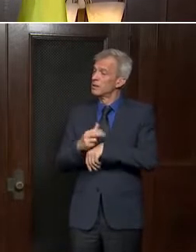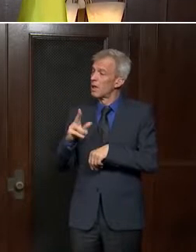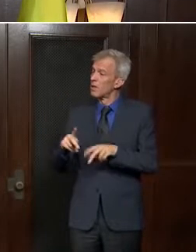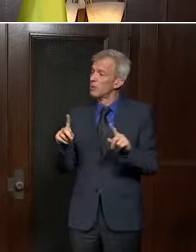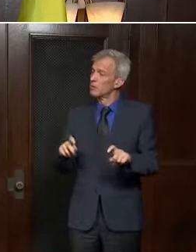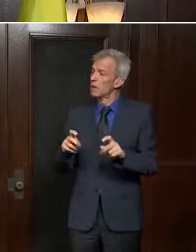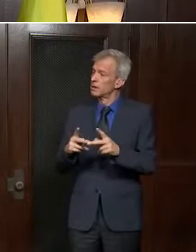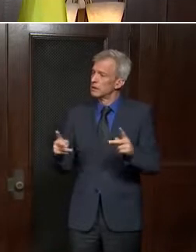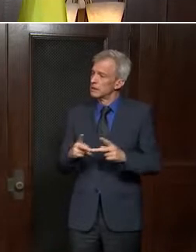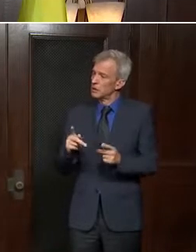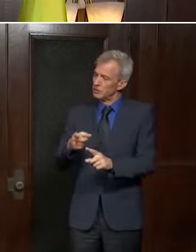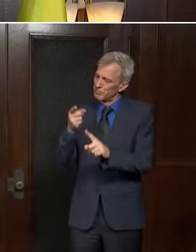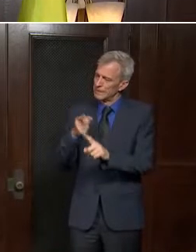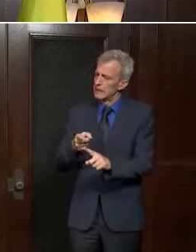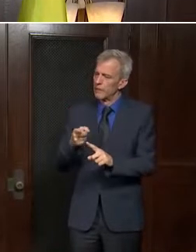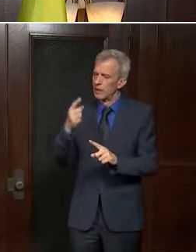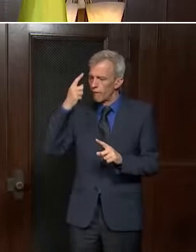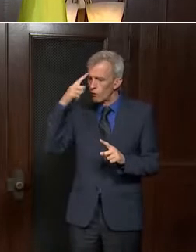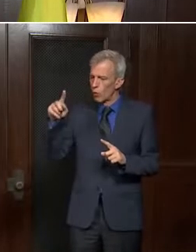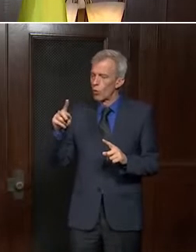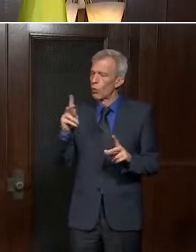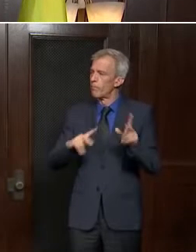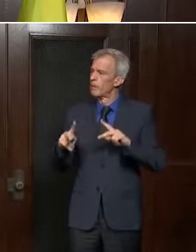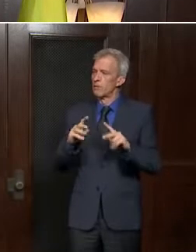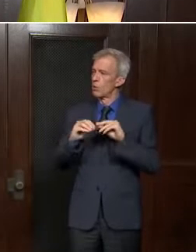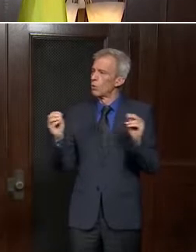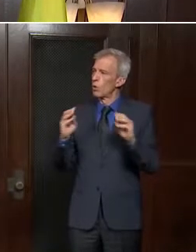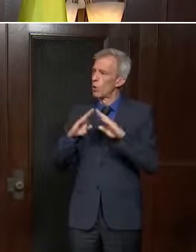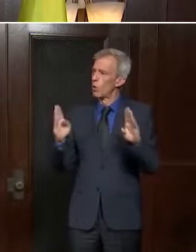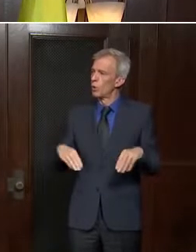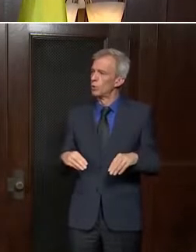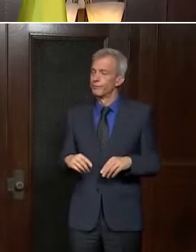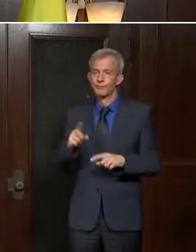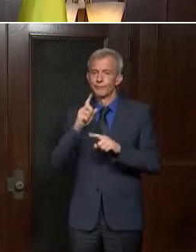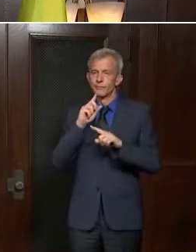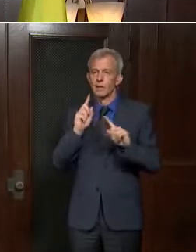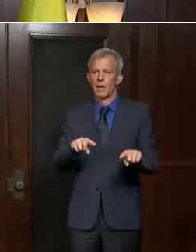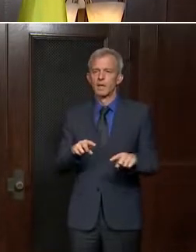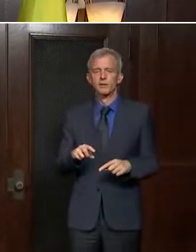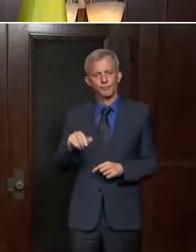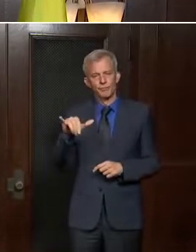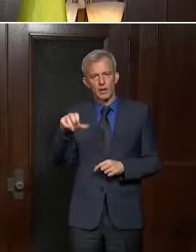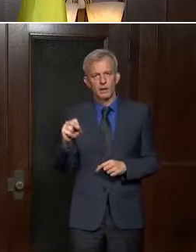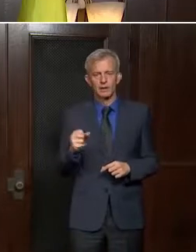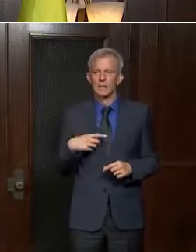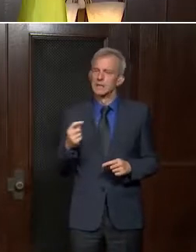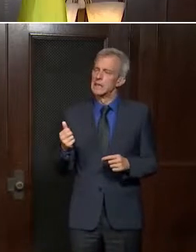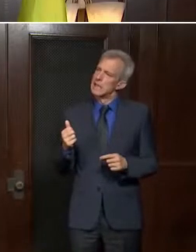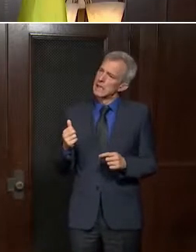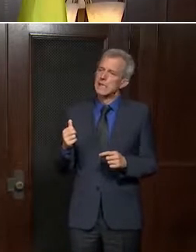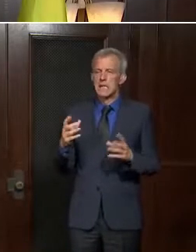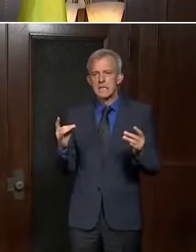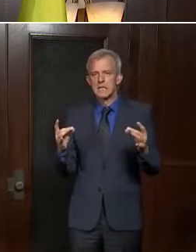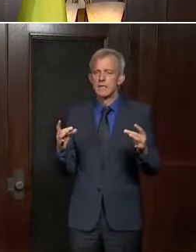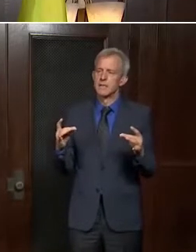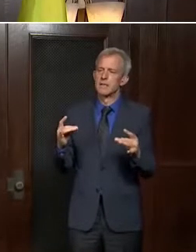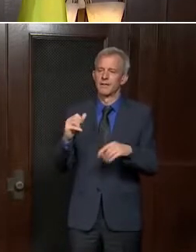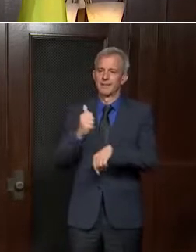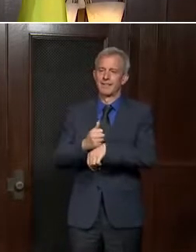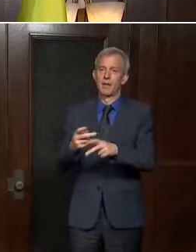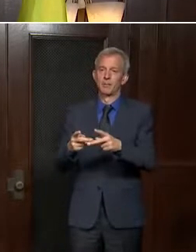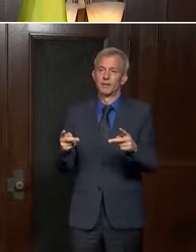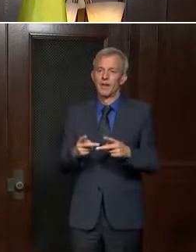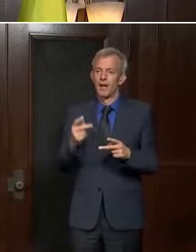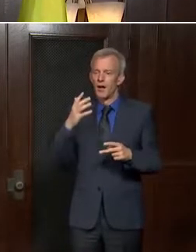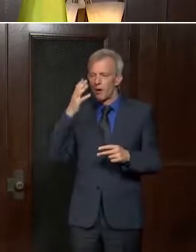testing sites specifically for homeless people? Yes, and it's a little tricky to set up sites because people are